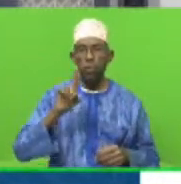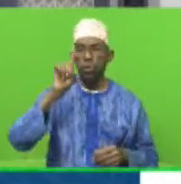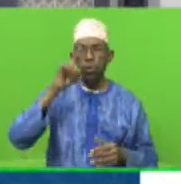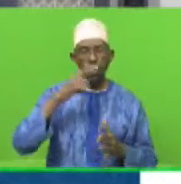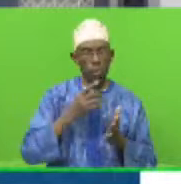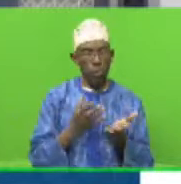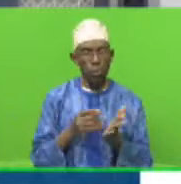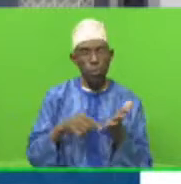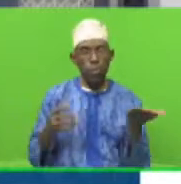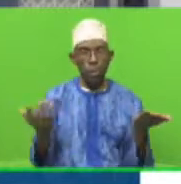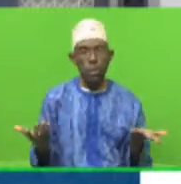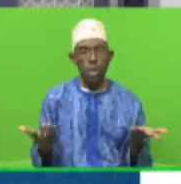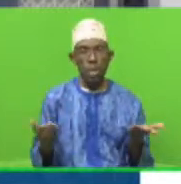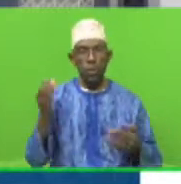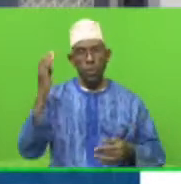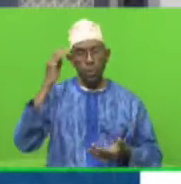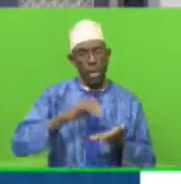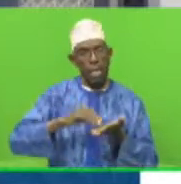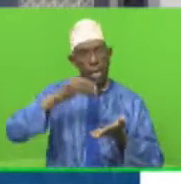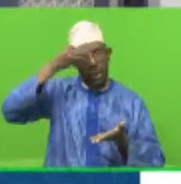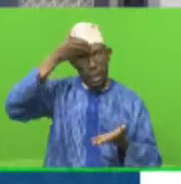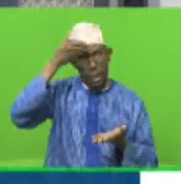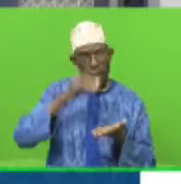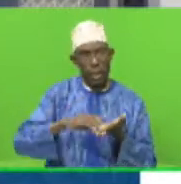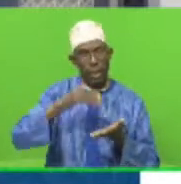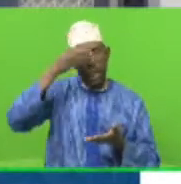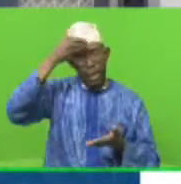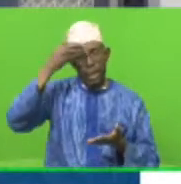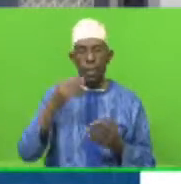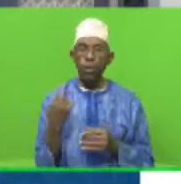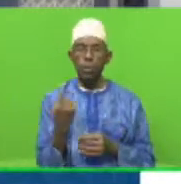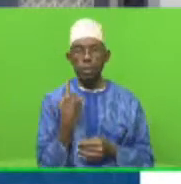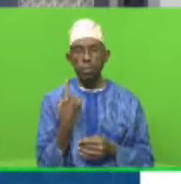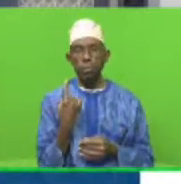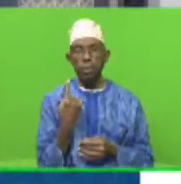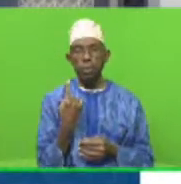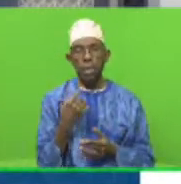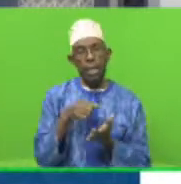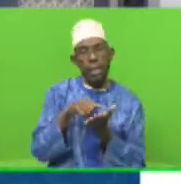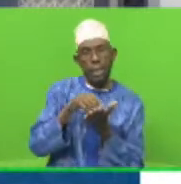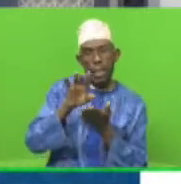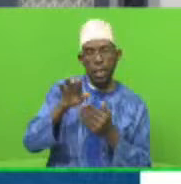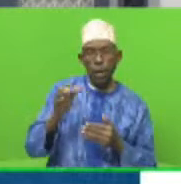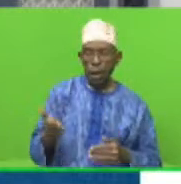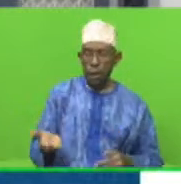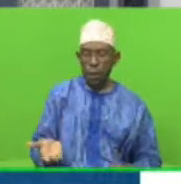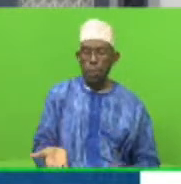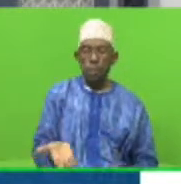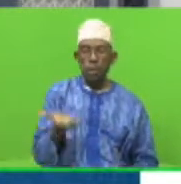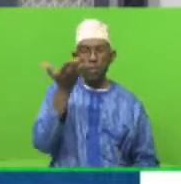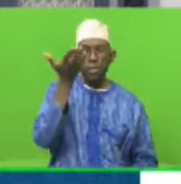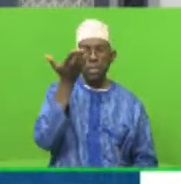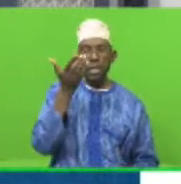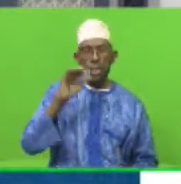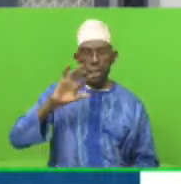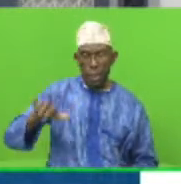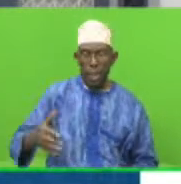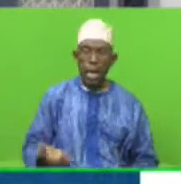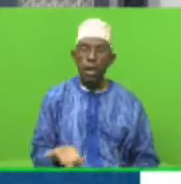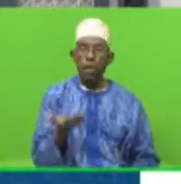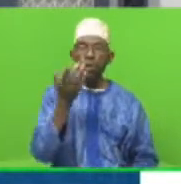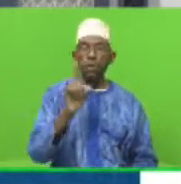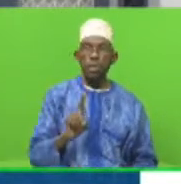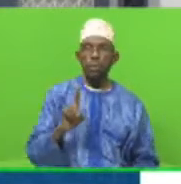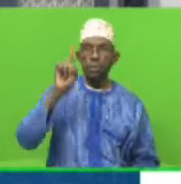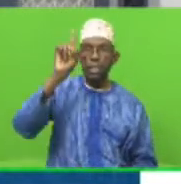what? Through knowledge. Allah subhanahu wa ta'ala sent messengers. He has sent prophets.